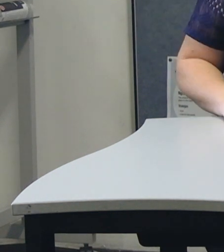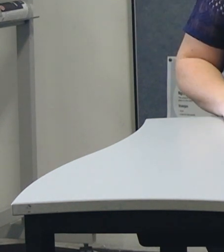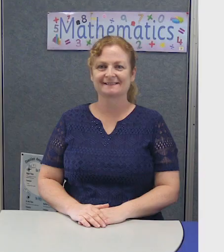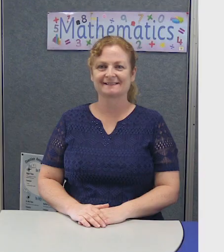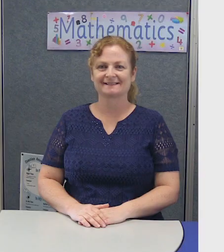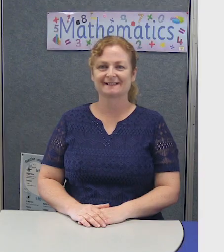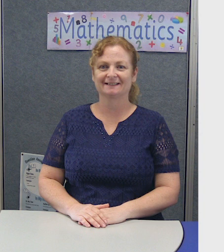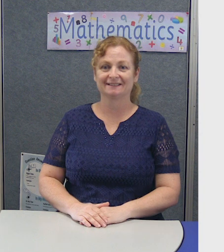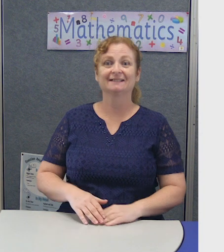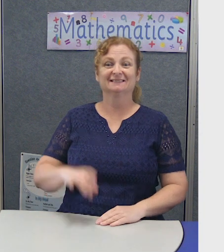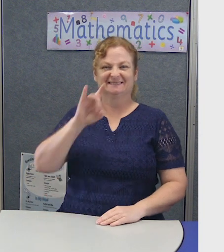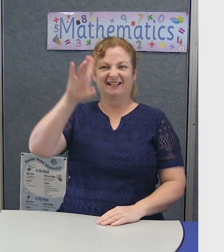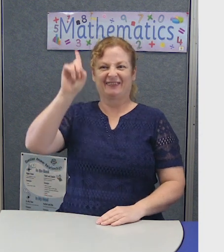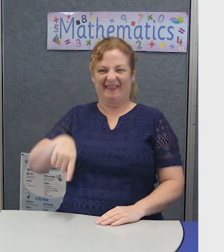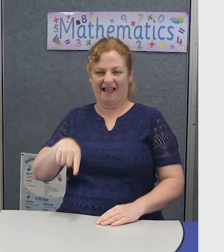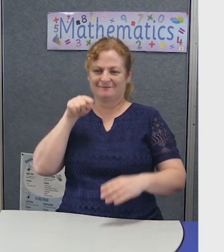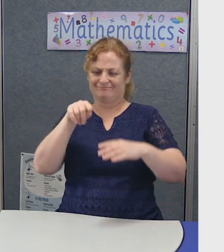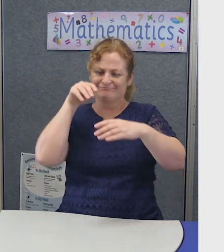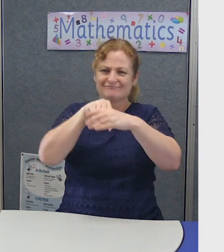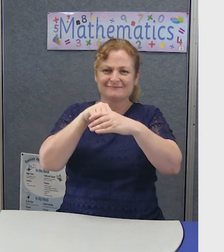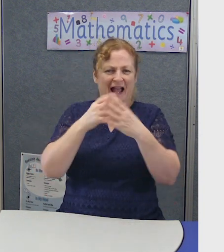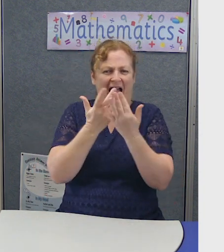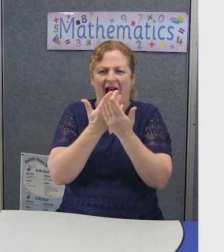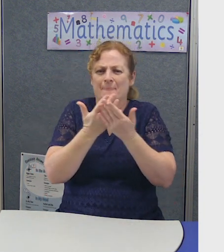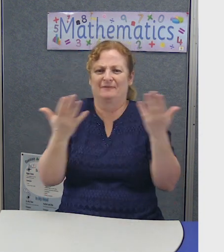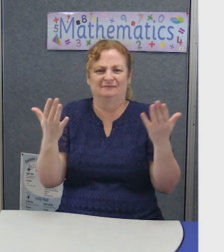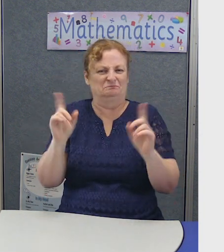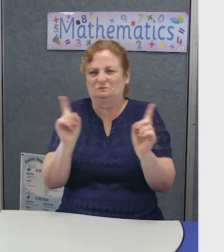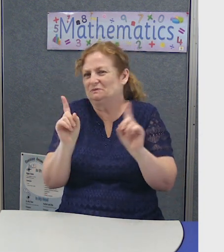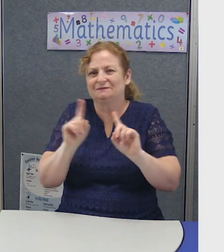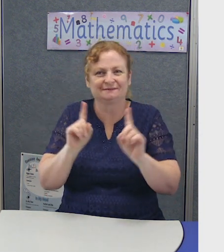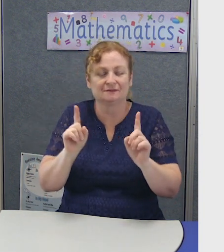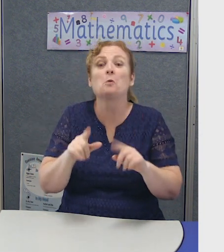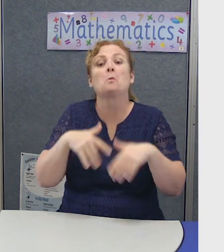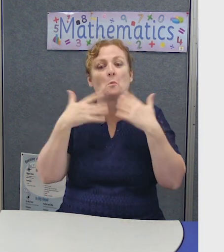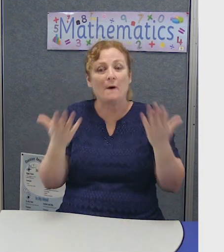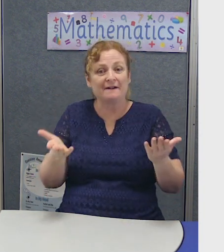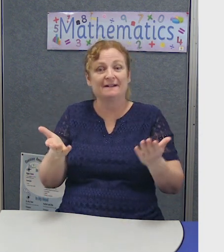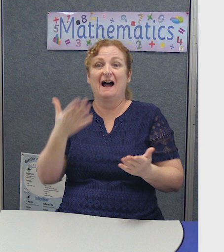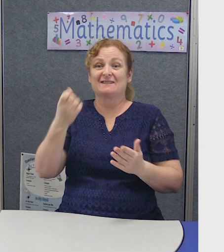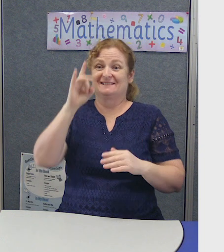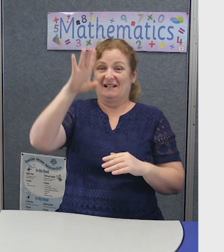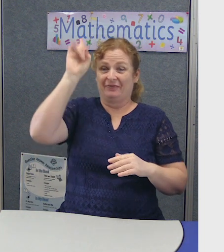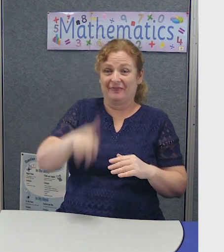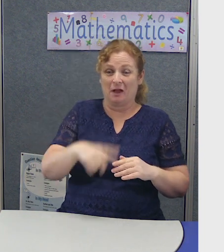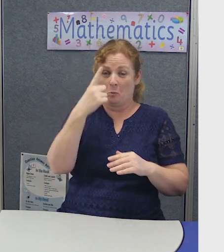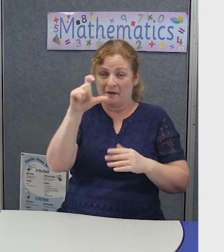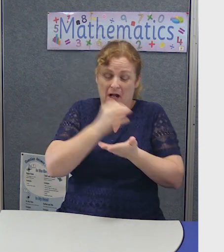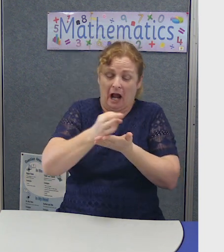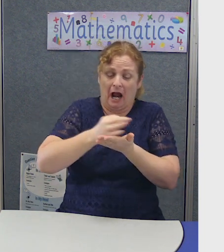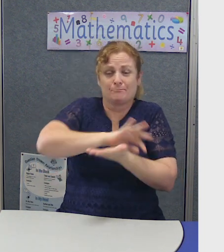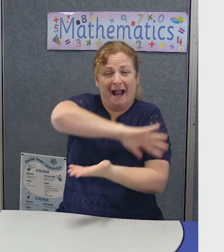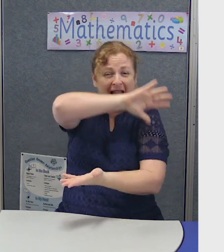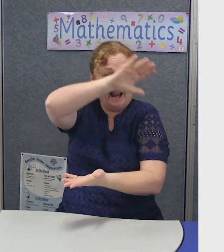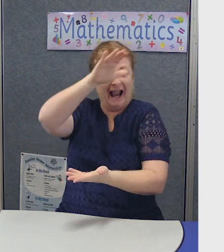Now, just how many is 10,000? Well, 10,000 is how many